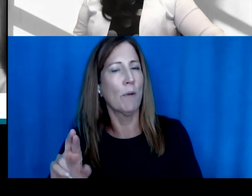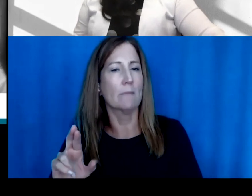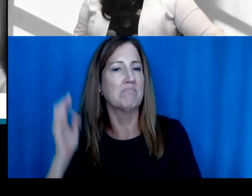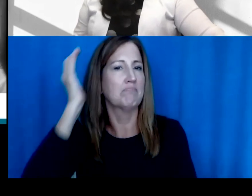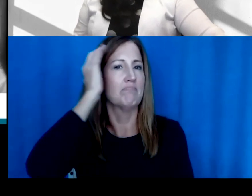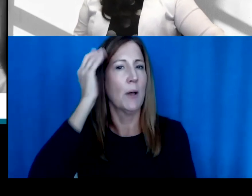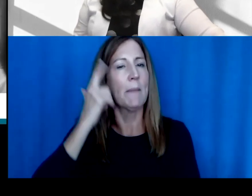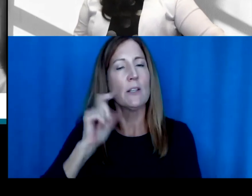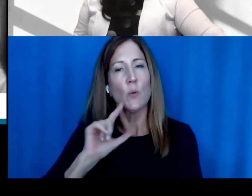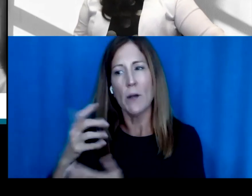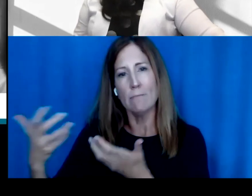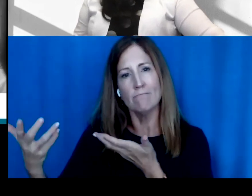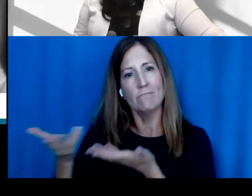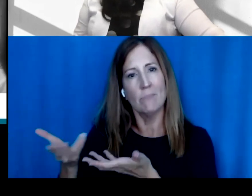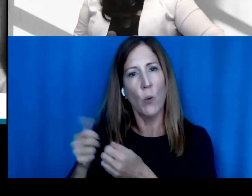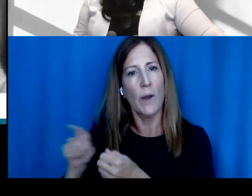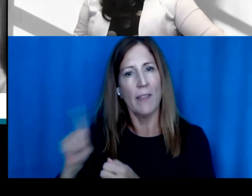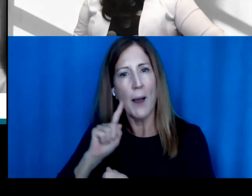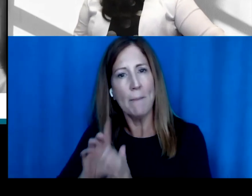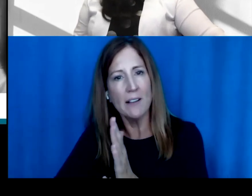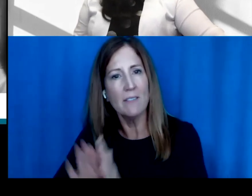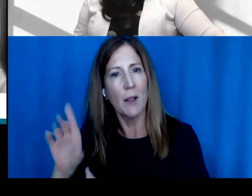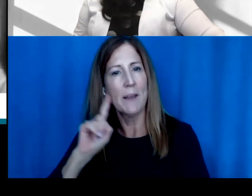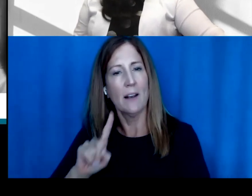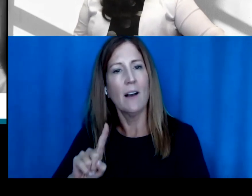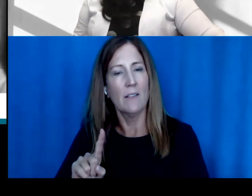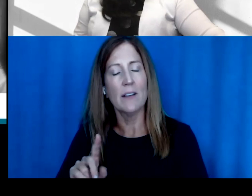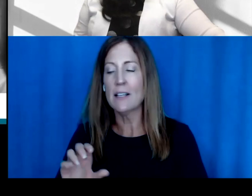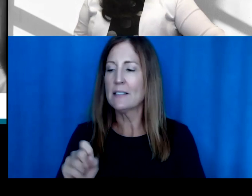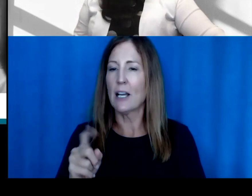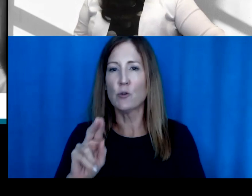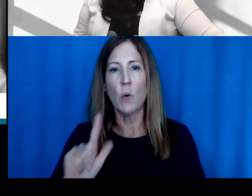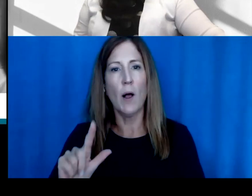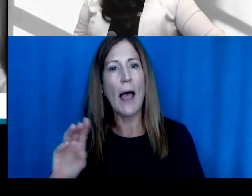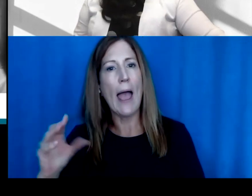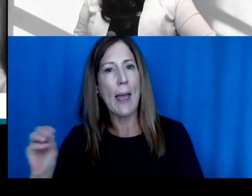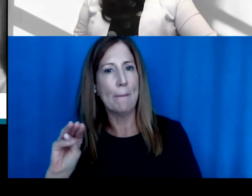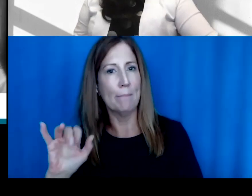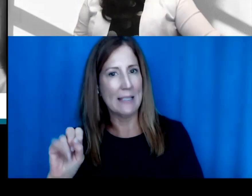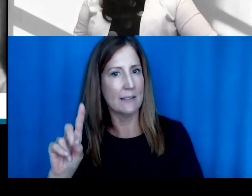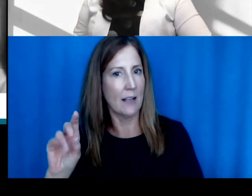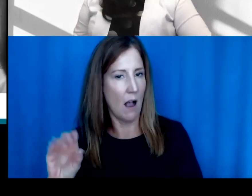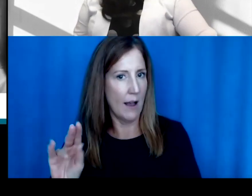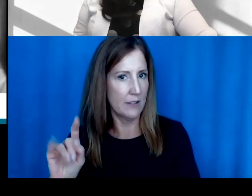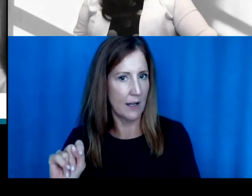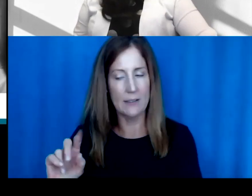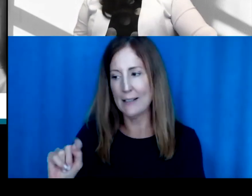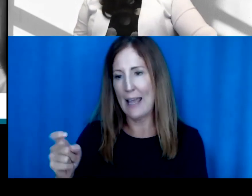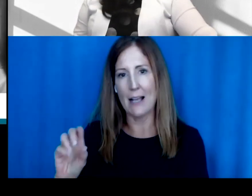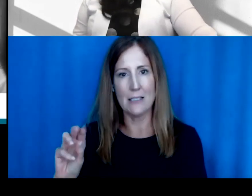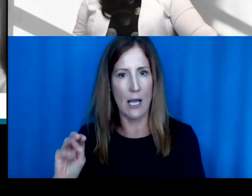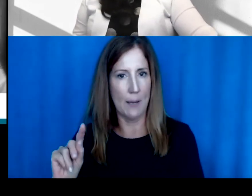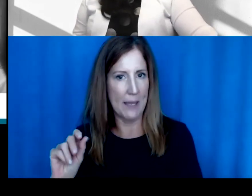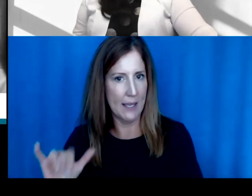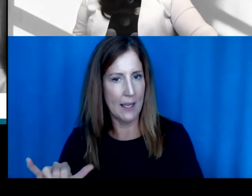the development of the sexual misconduct and violence taxonomy. So that's known, that's public, etc.